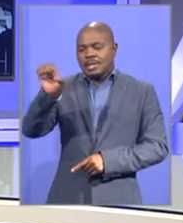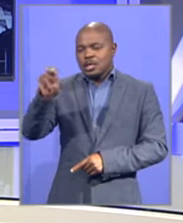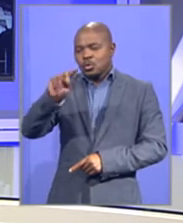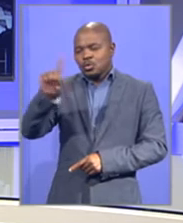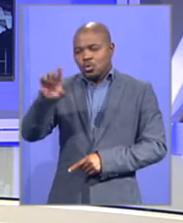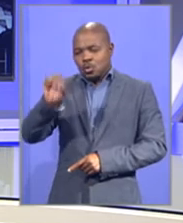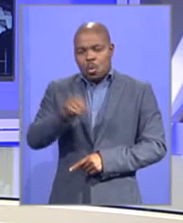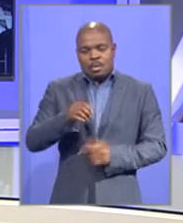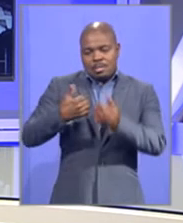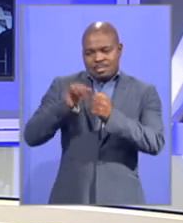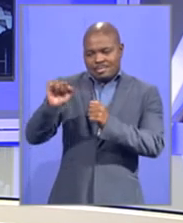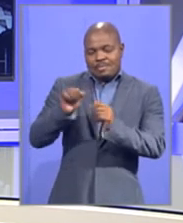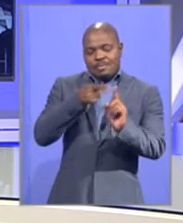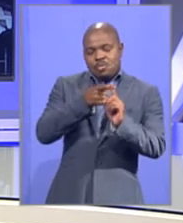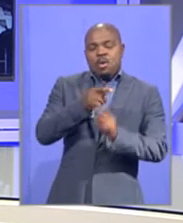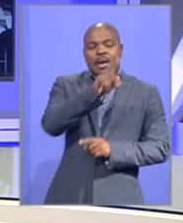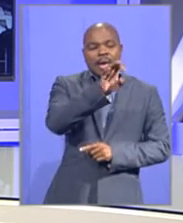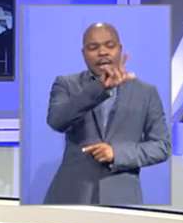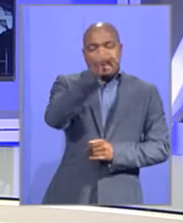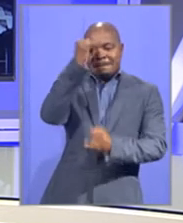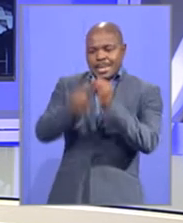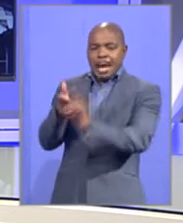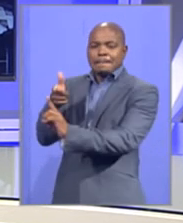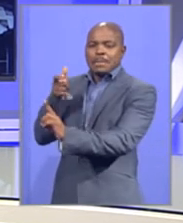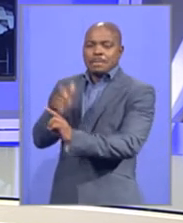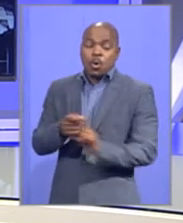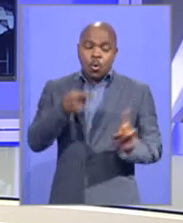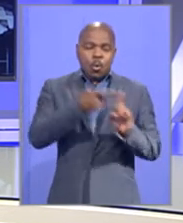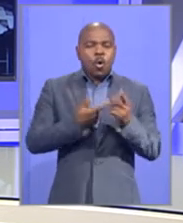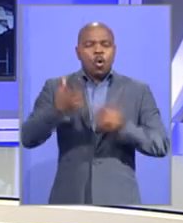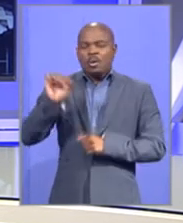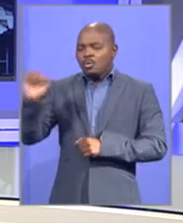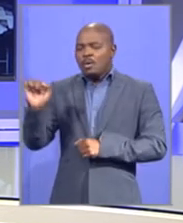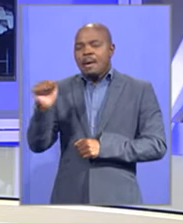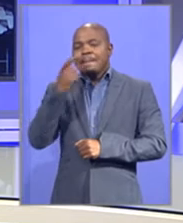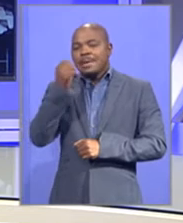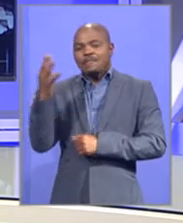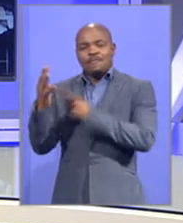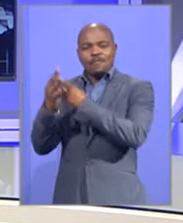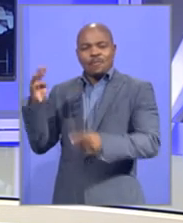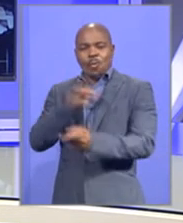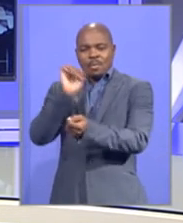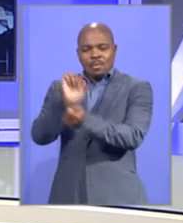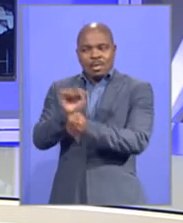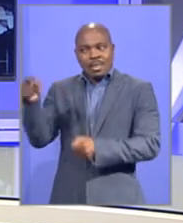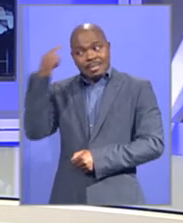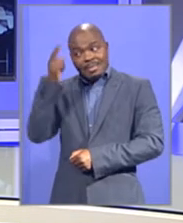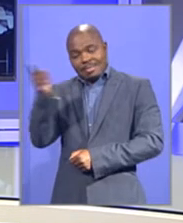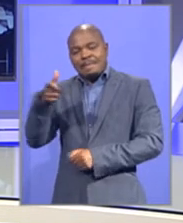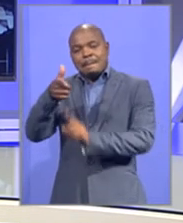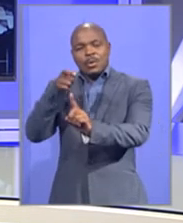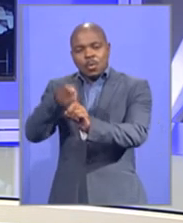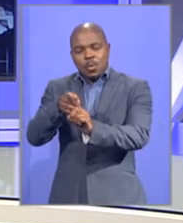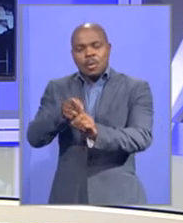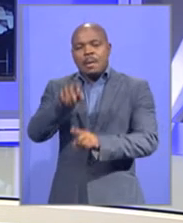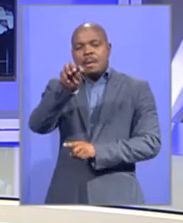phoso ke lekgarebe la gagwe la pele Kelly Khumalo. Tefo o buelela banna ba le bane bao balatofadiwang ka polao ya ga Meiwa kwa legaeng la